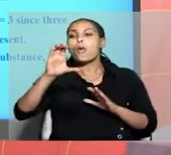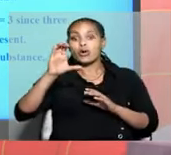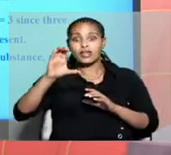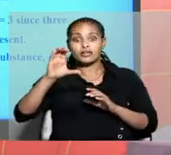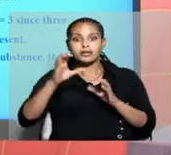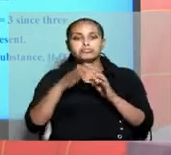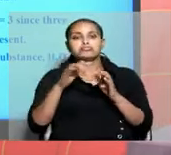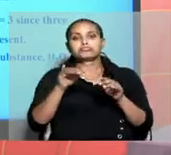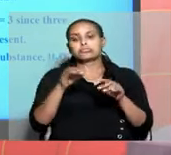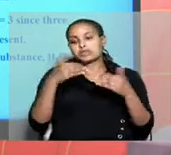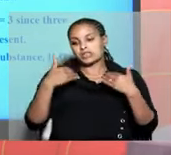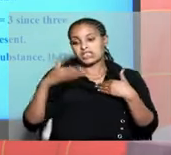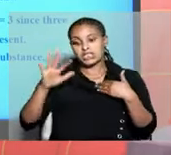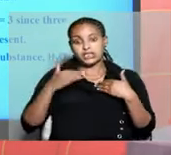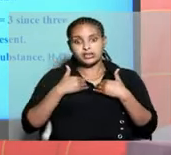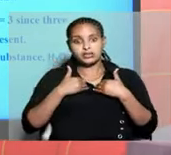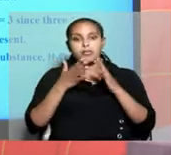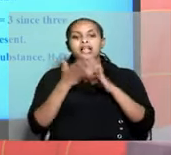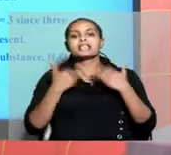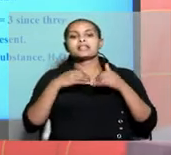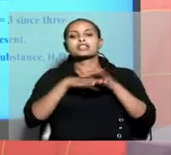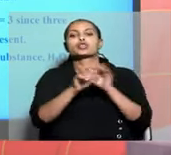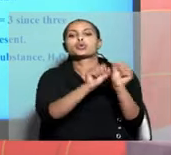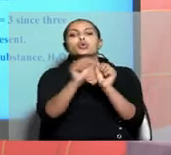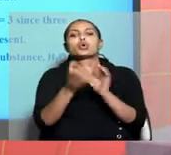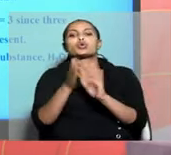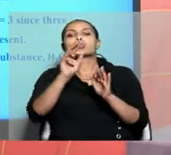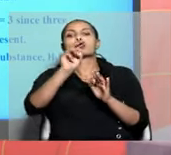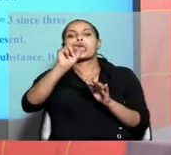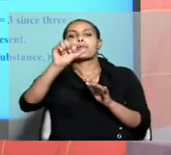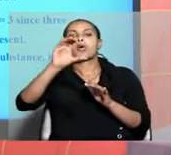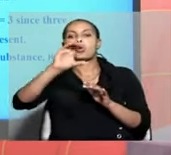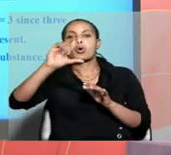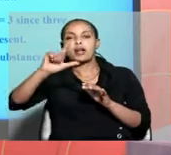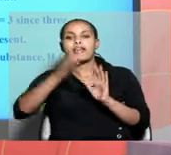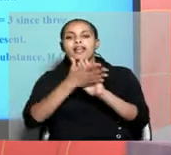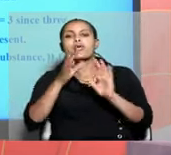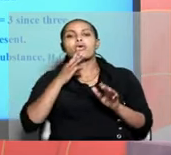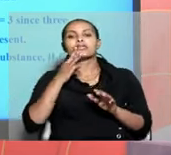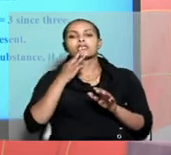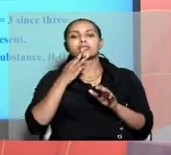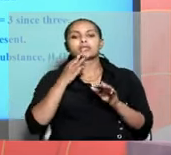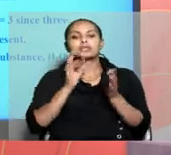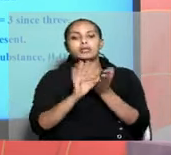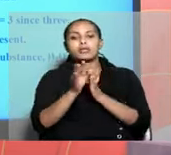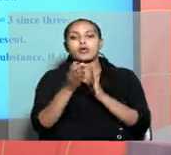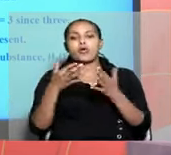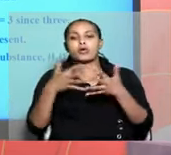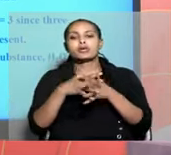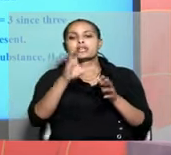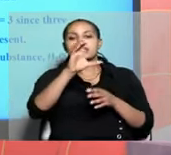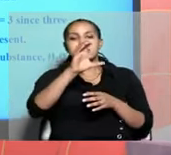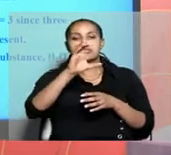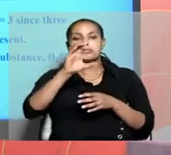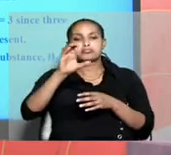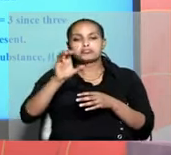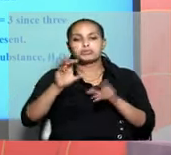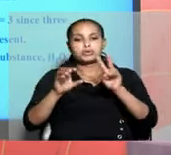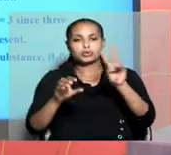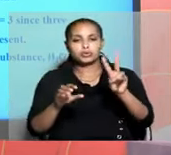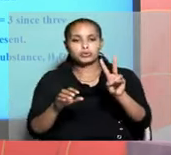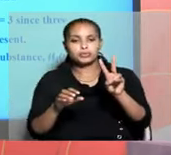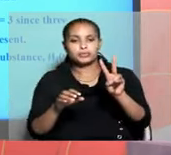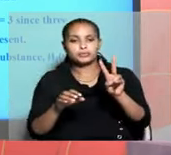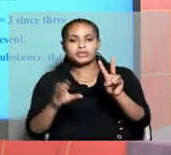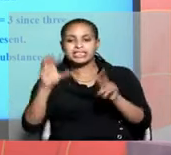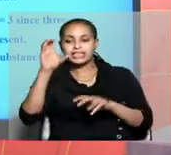of chemical species present in the solution, which is sodium chloride and water. The number of components C is 2. The